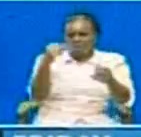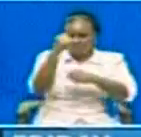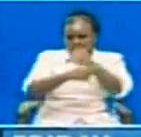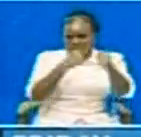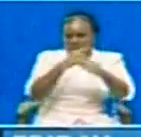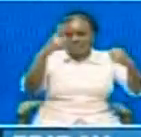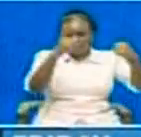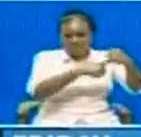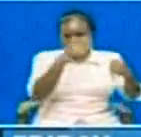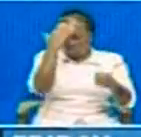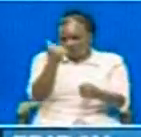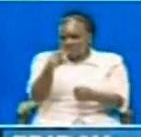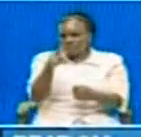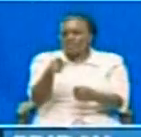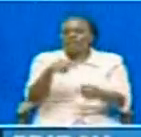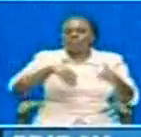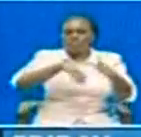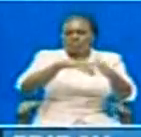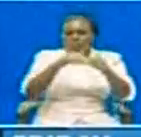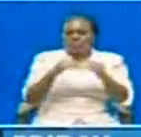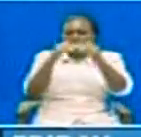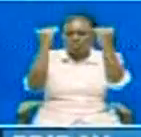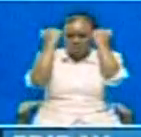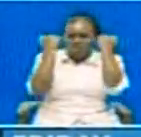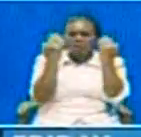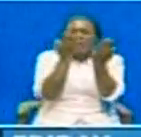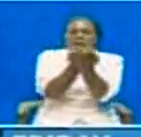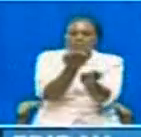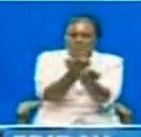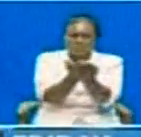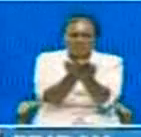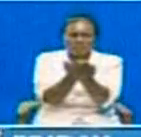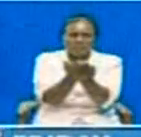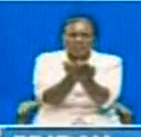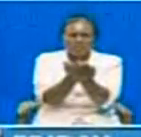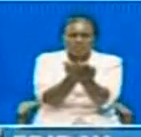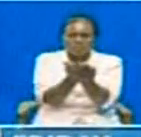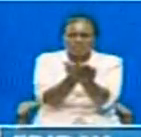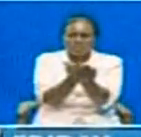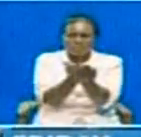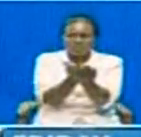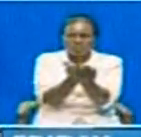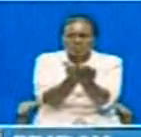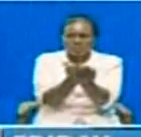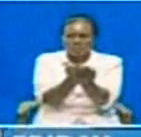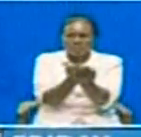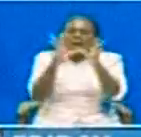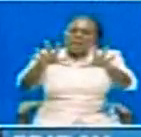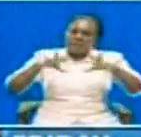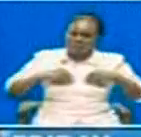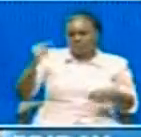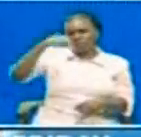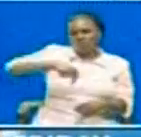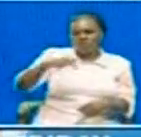for allegedly taking football matters to court. The application was assessed and accepted